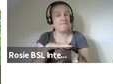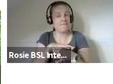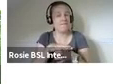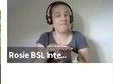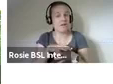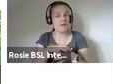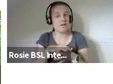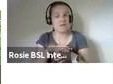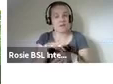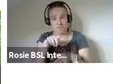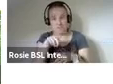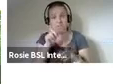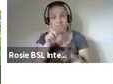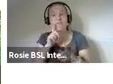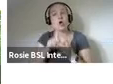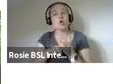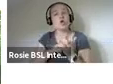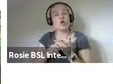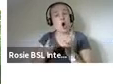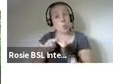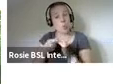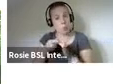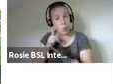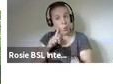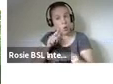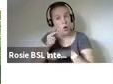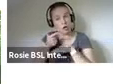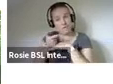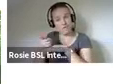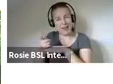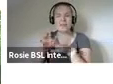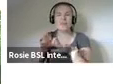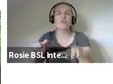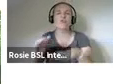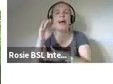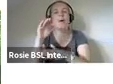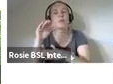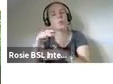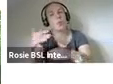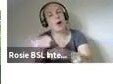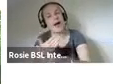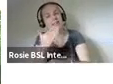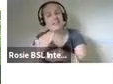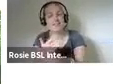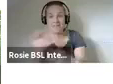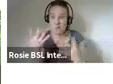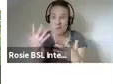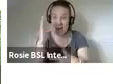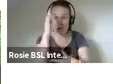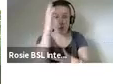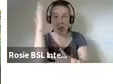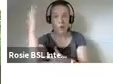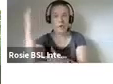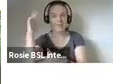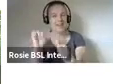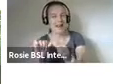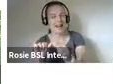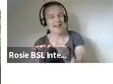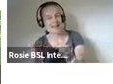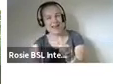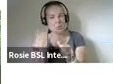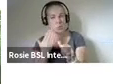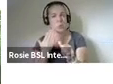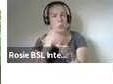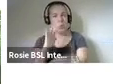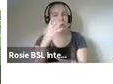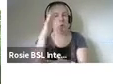and she's filming children that were on an outdoor activity in the woods next to the preschool. And